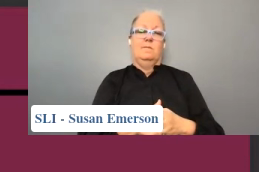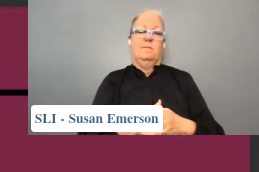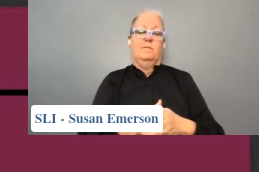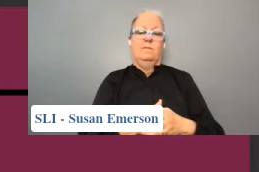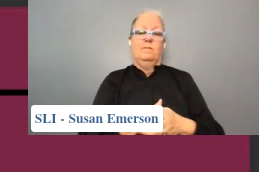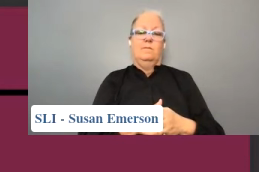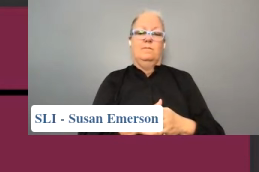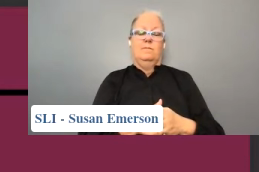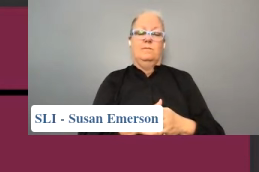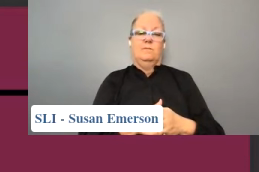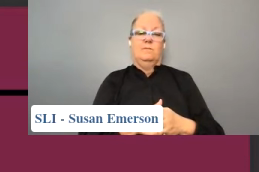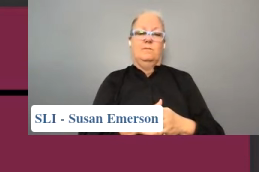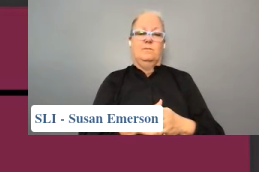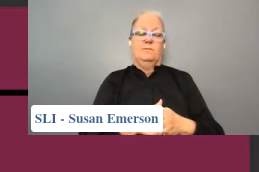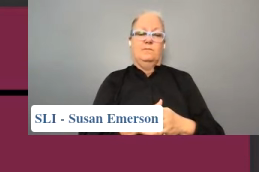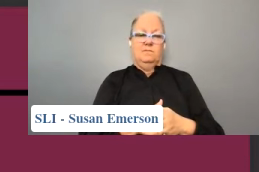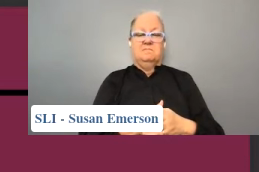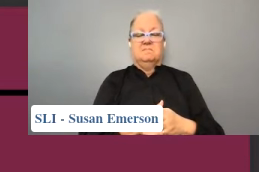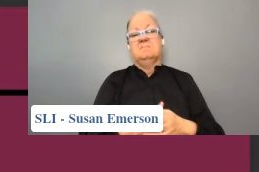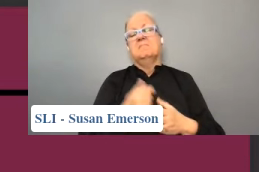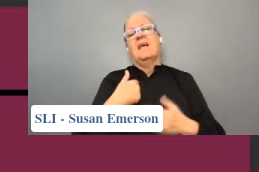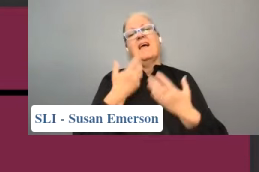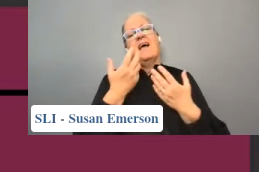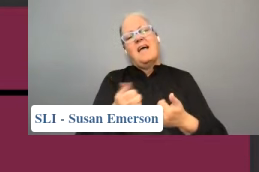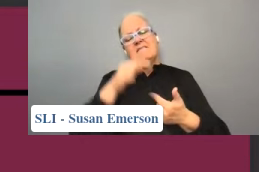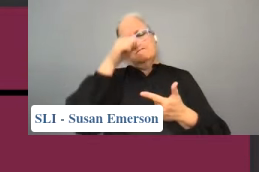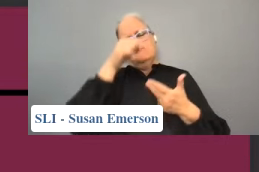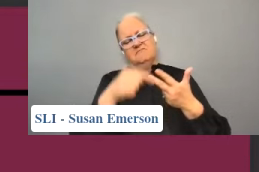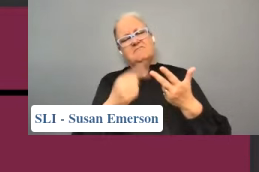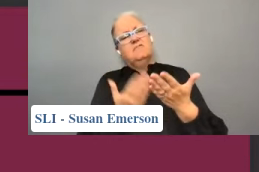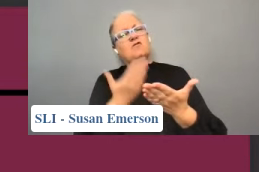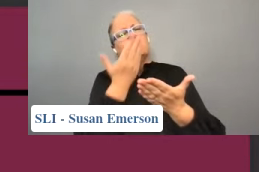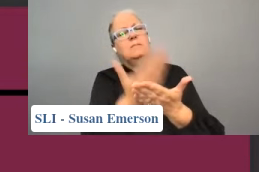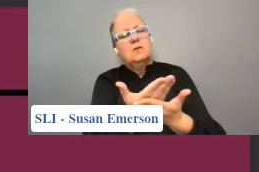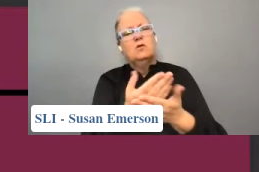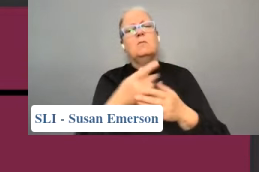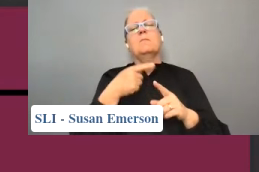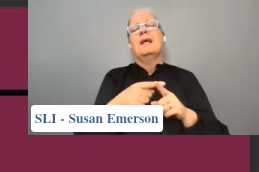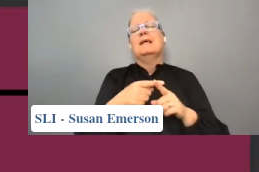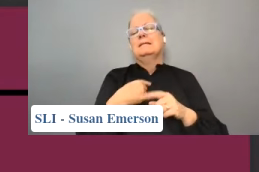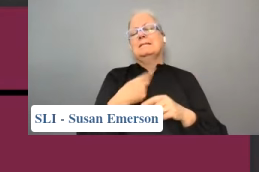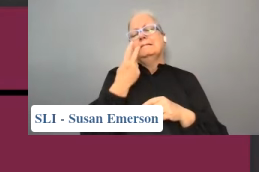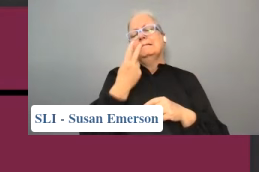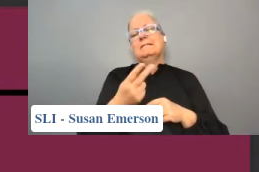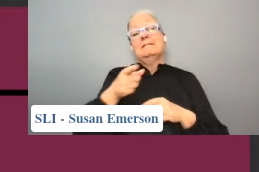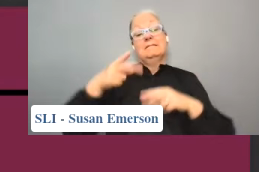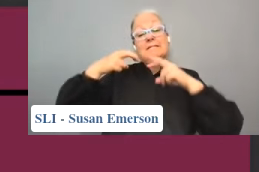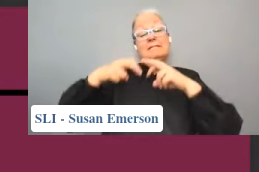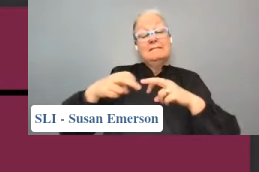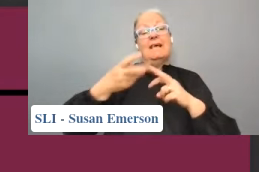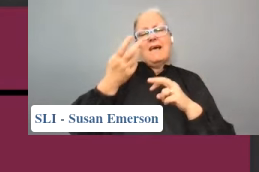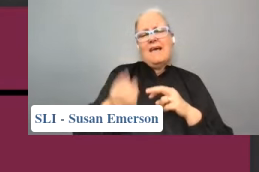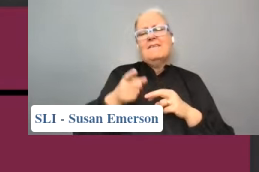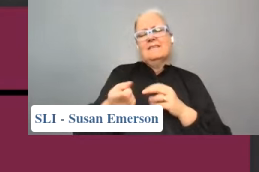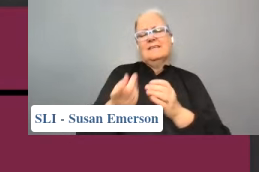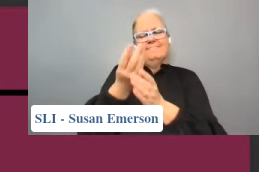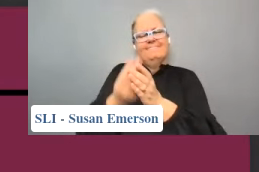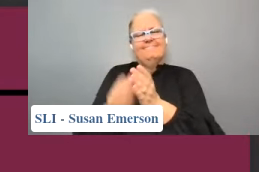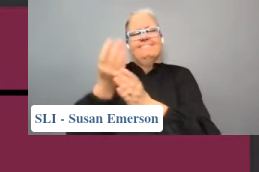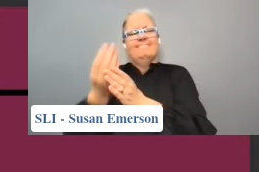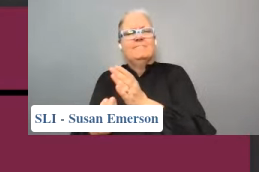So out of this, a few recommendations come to the fore, as well as a few research gaps. So in terms of recommendations,